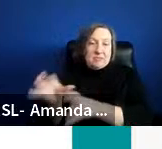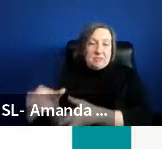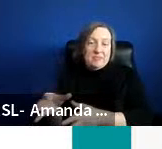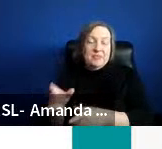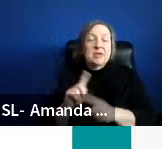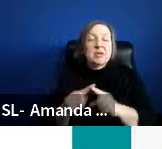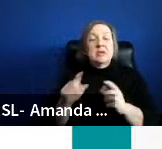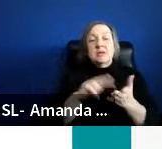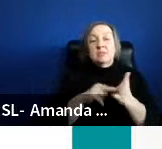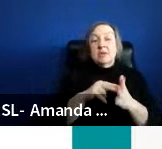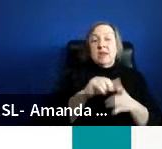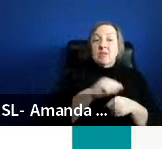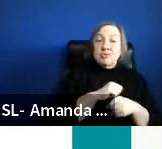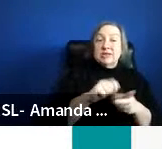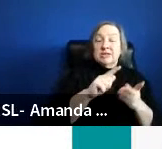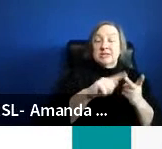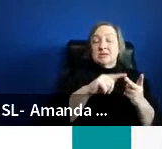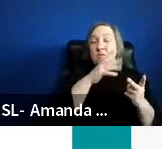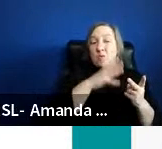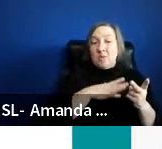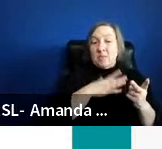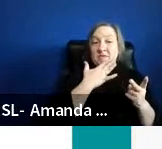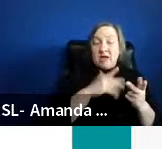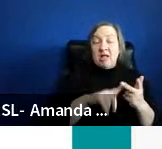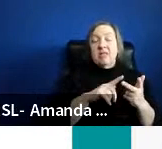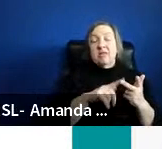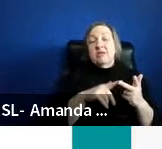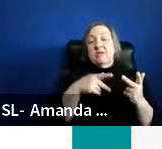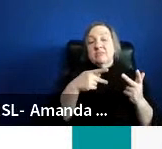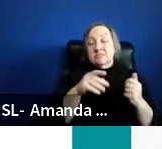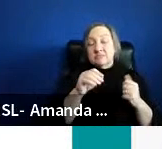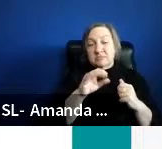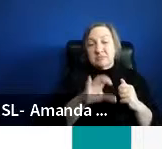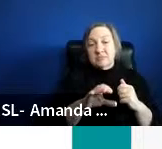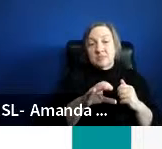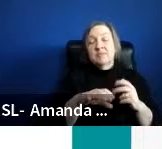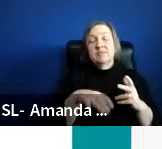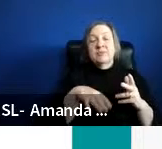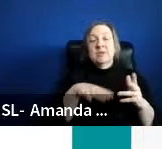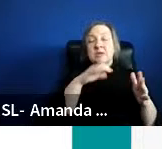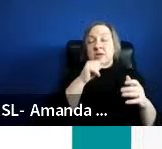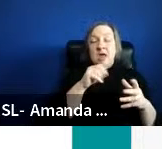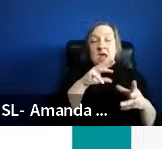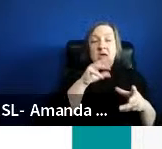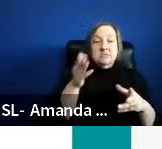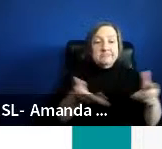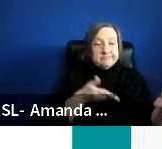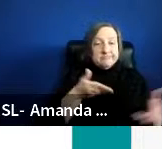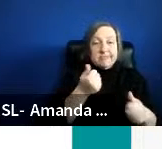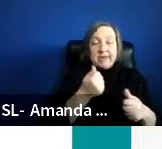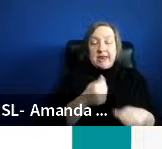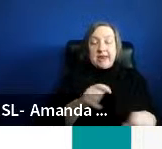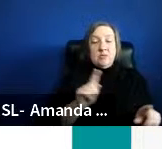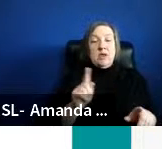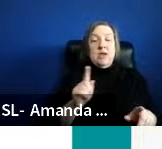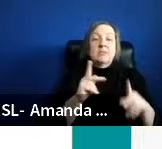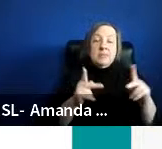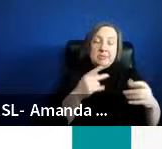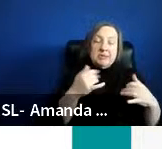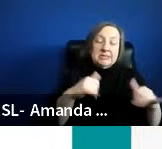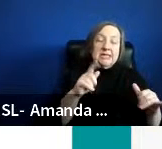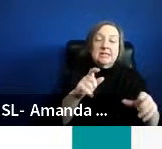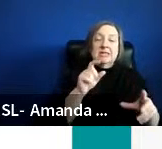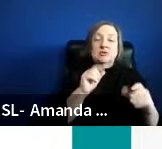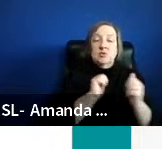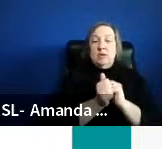mean that apprentices, women, and people of color aren't employed everywhere. And so public sector projects will still need to compete with other markets for